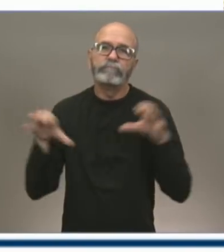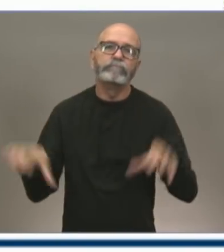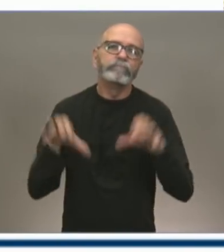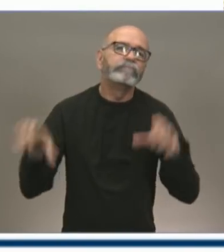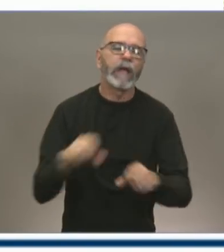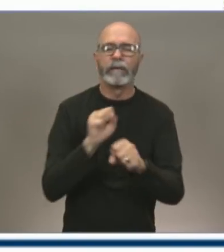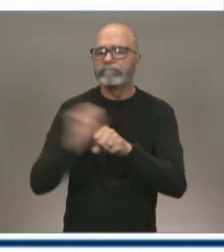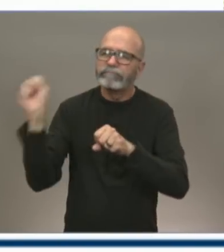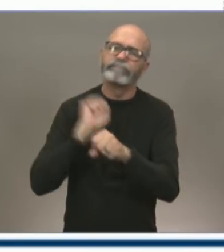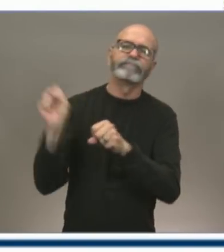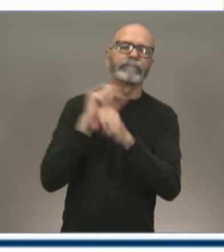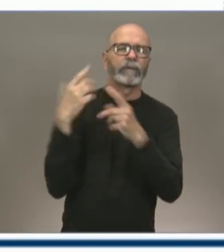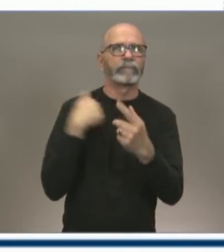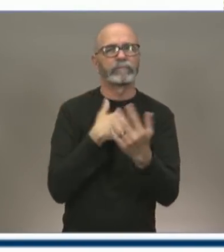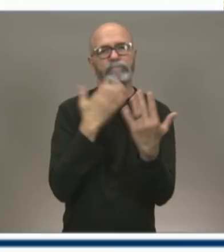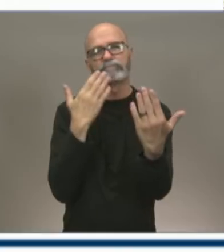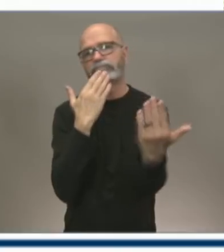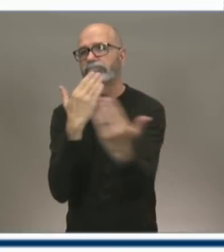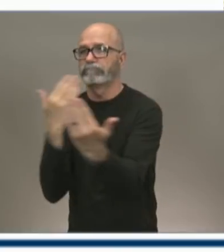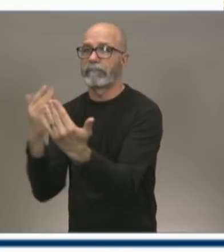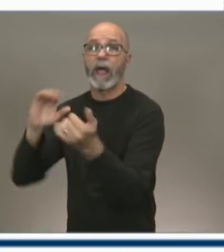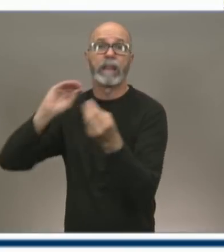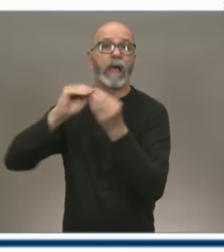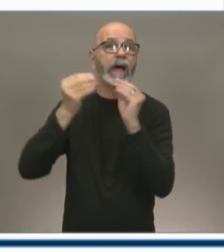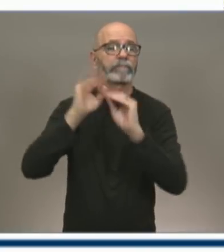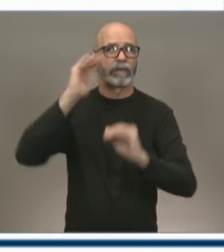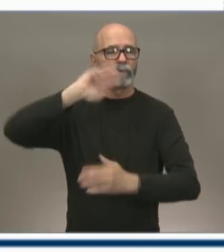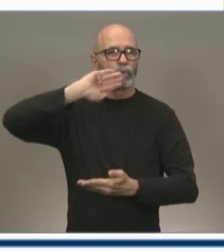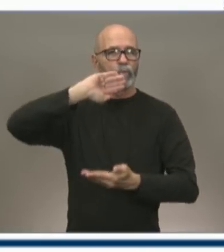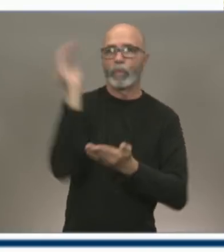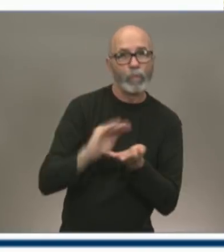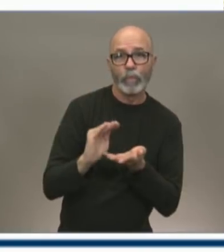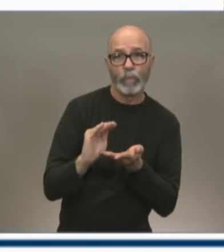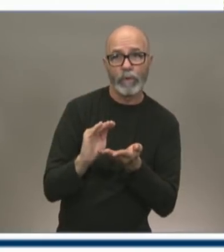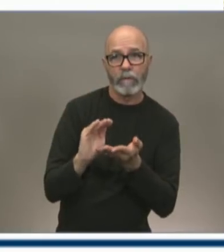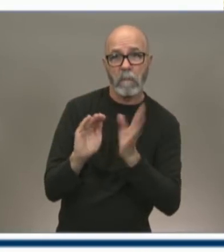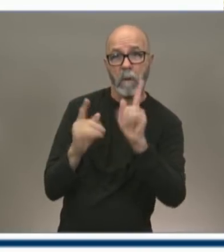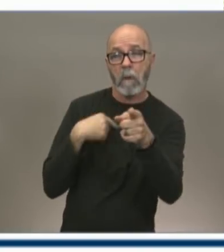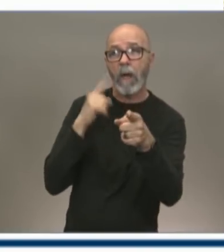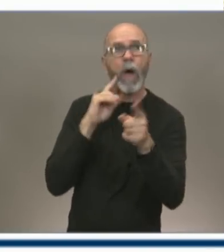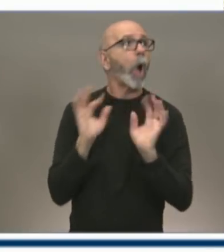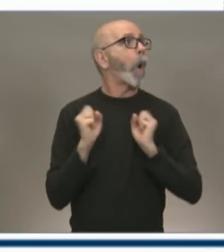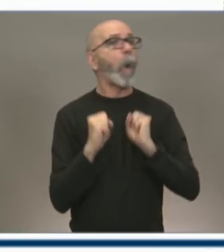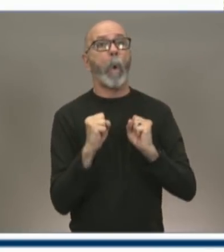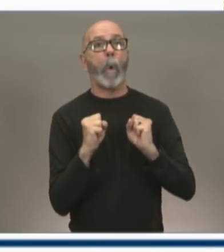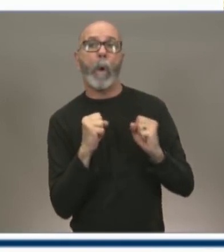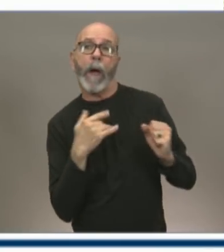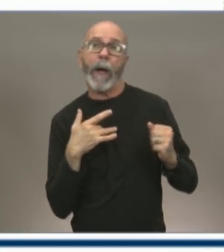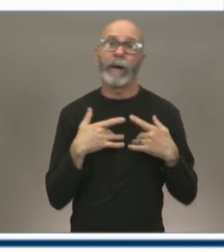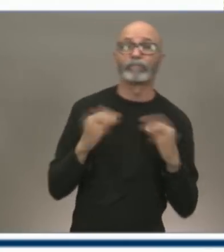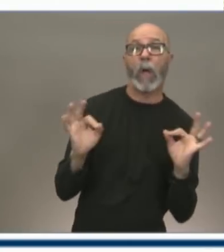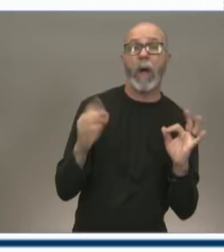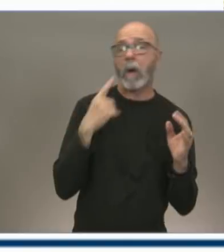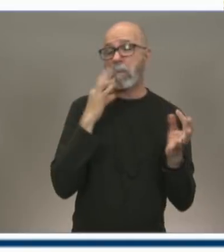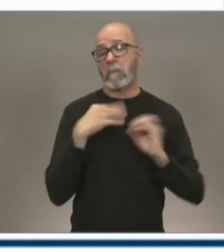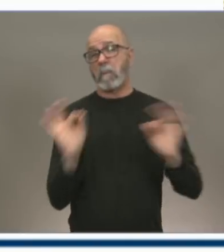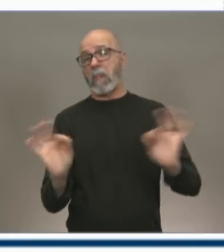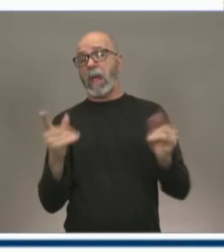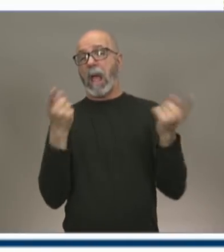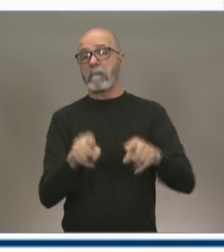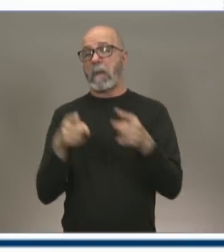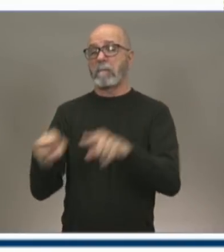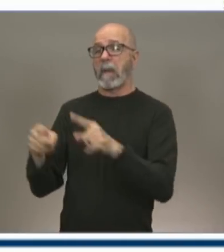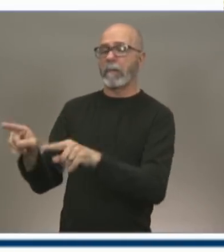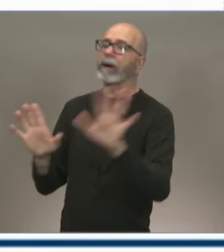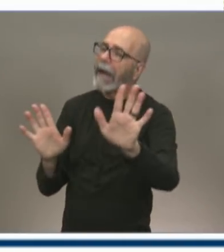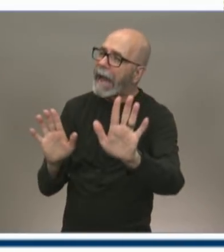low, but as I've said many times, we can't become complacent. We all know too well how quickly this virus can move and take